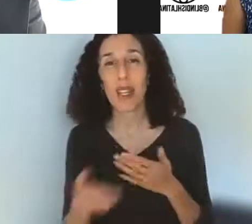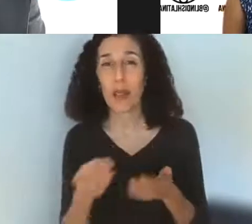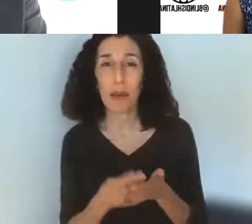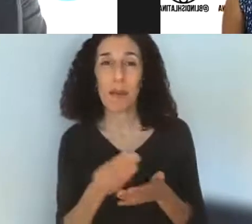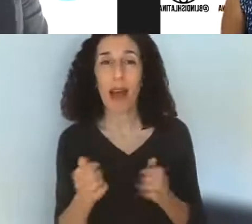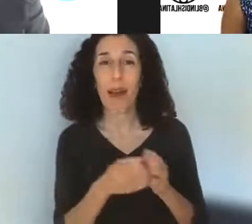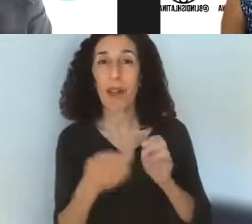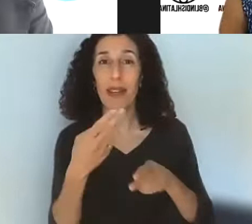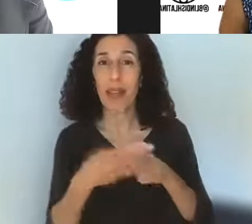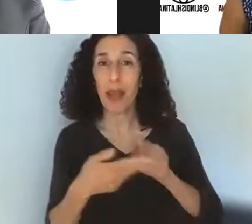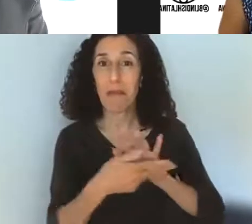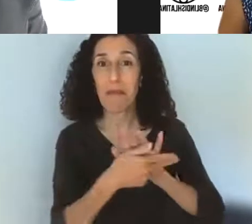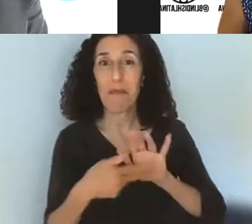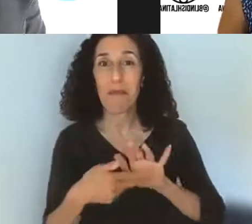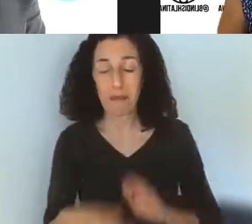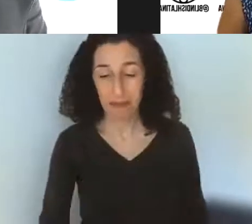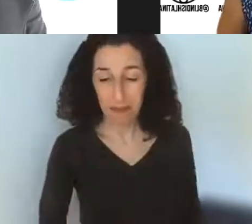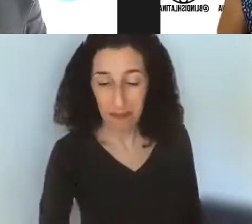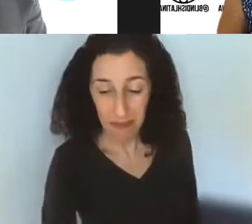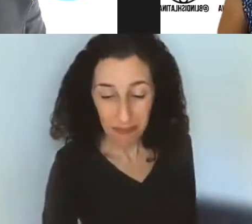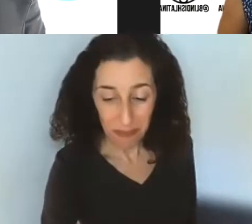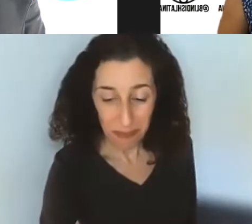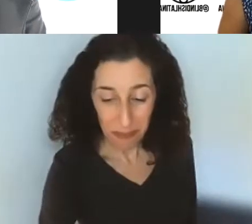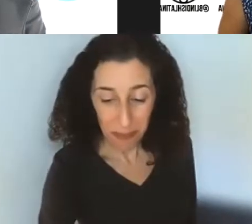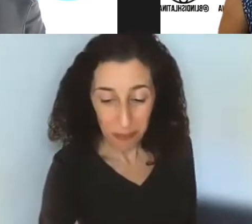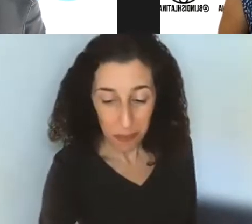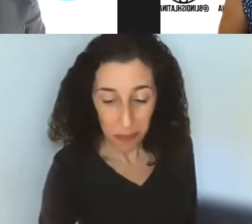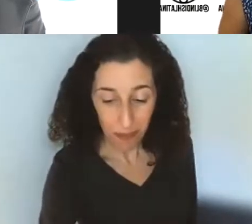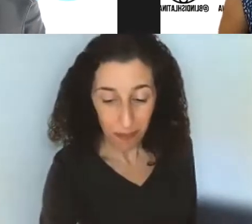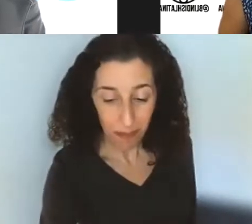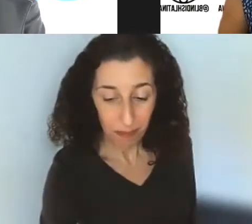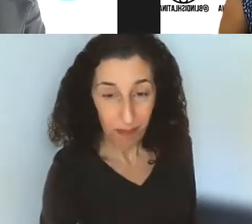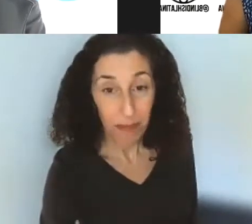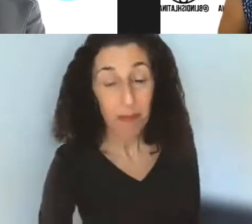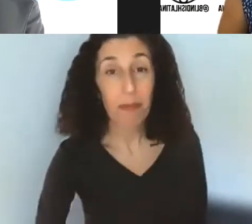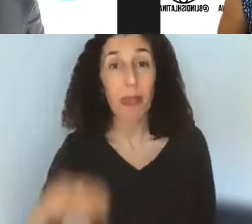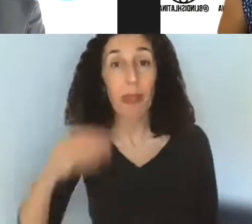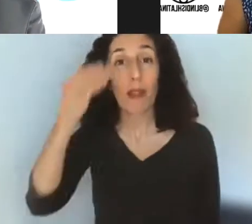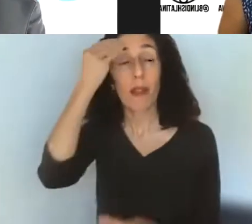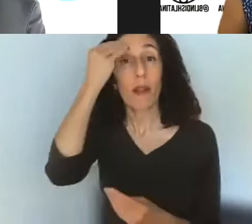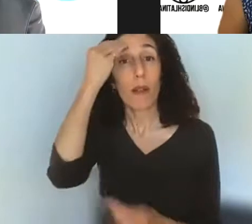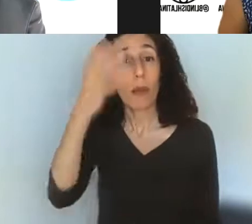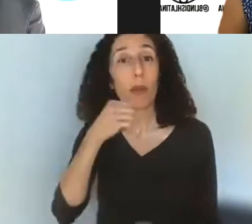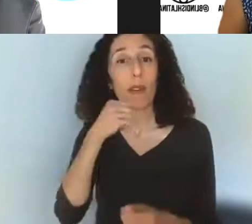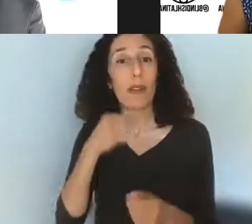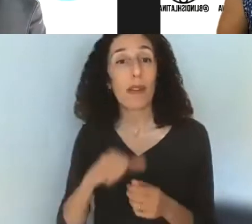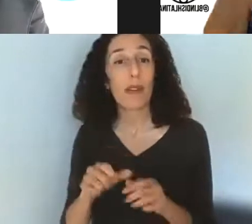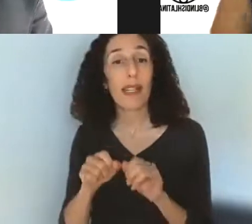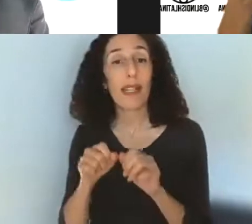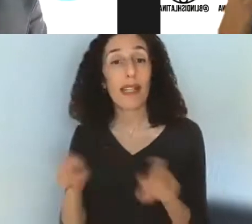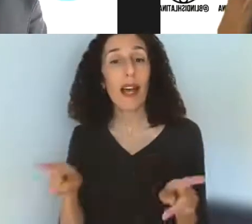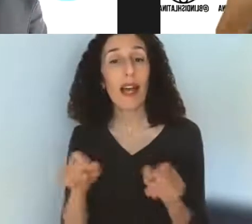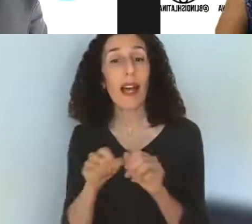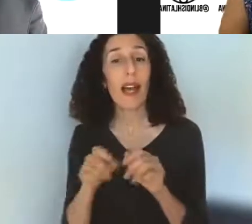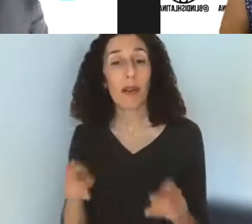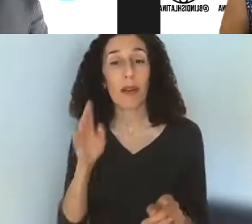No, right now, just a reminder for the newsletter, we're going to be sending that information to Dean Roberts. Make